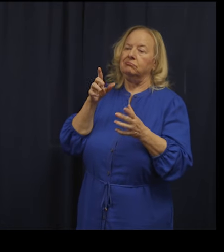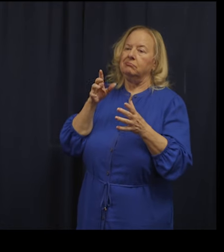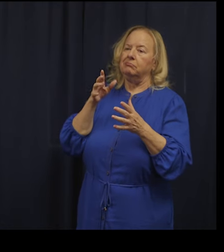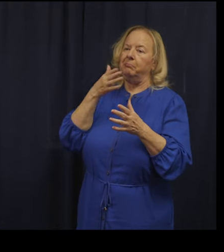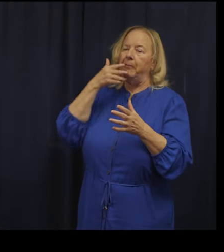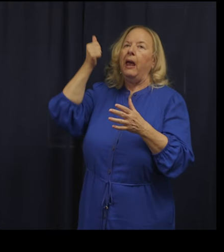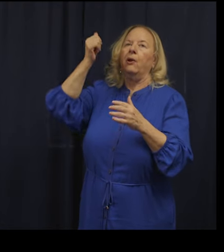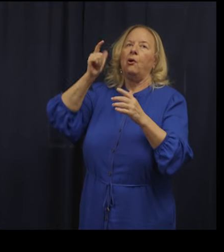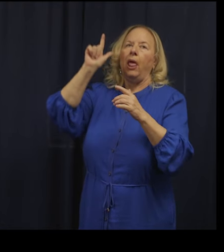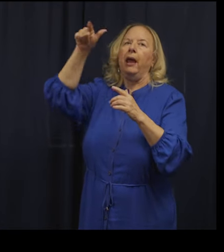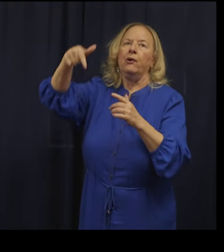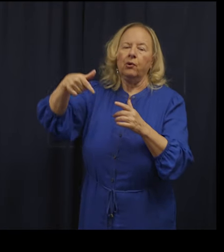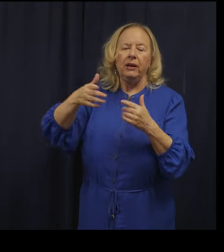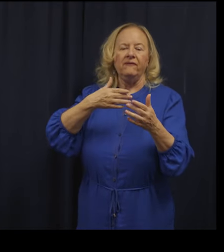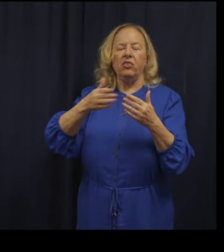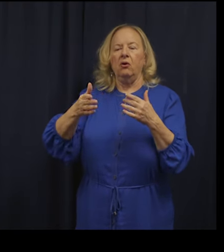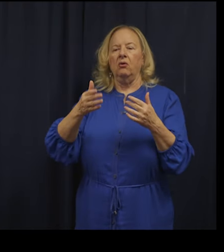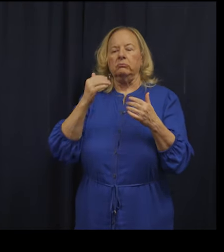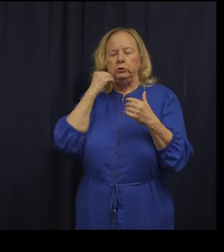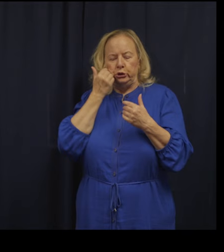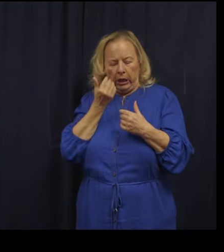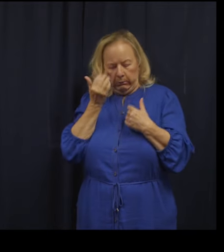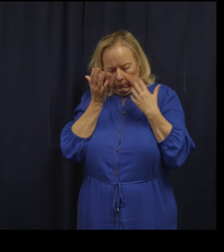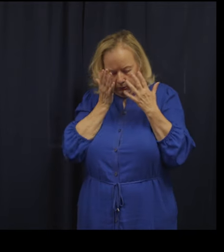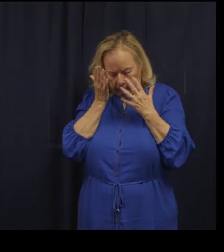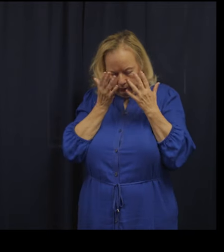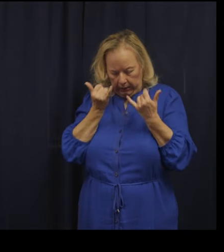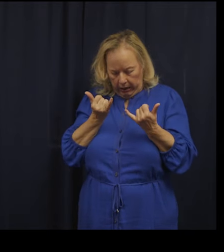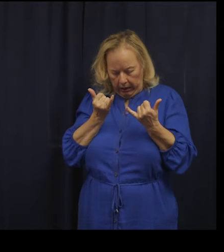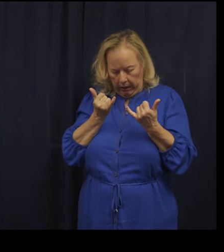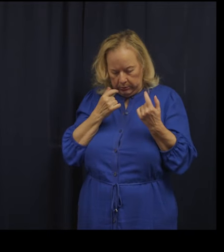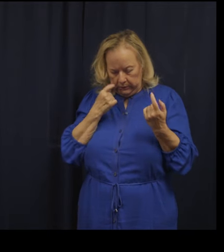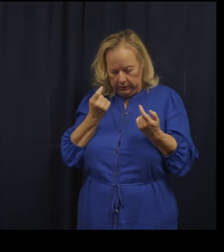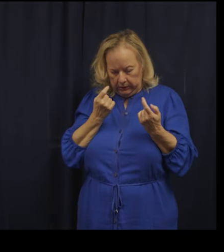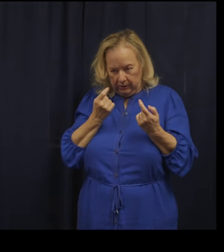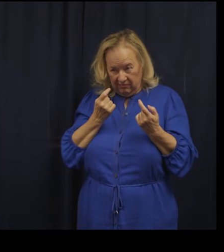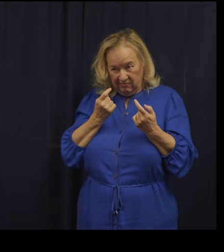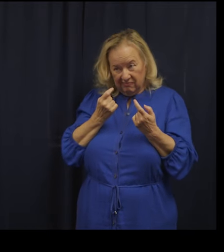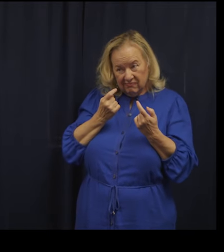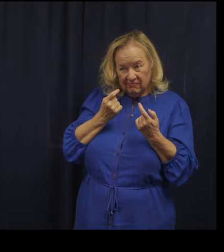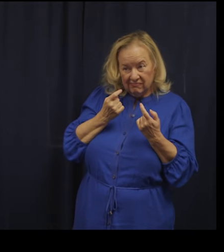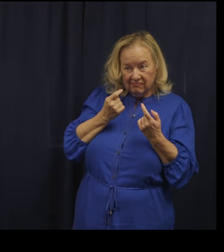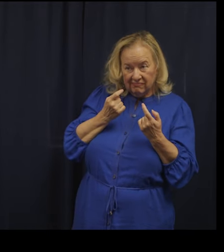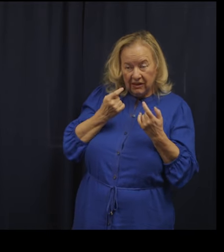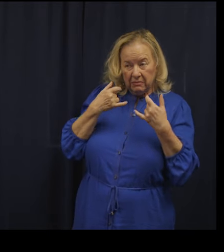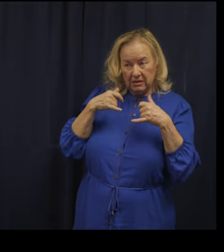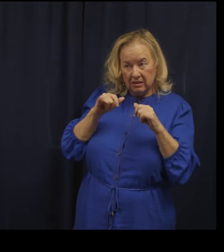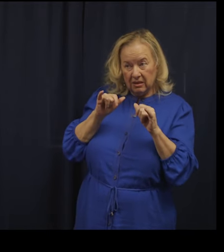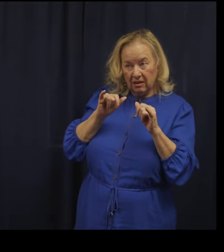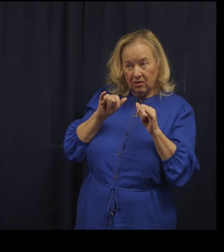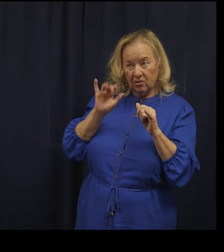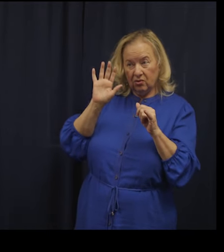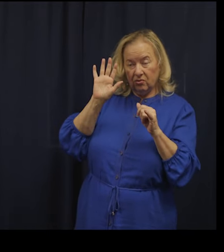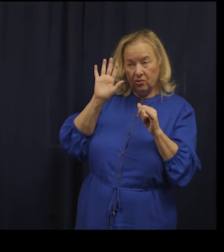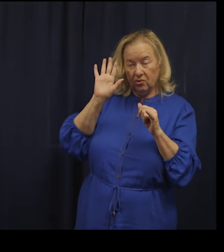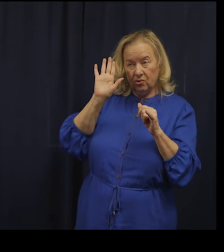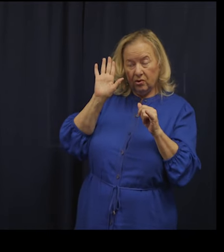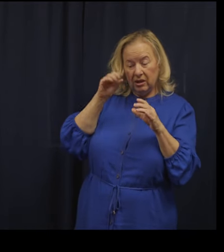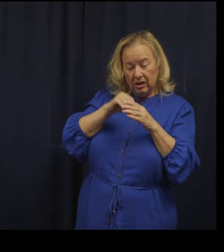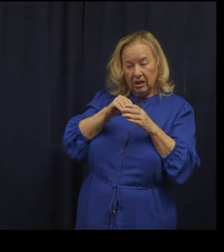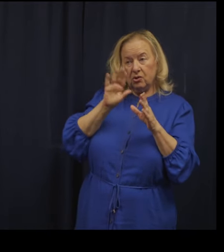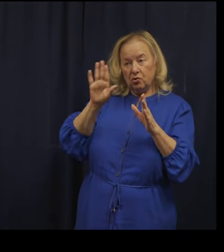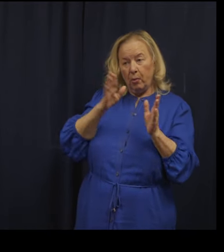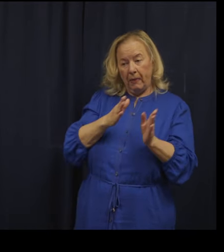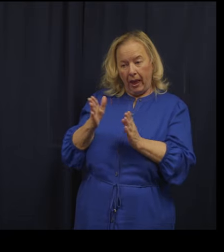greater good. Even though I'm filled with shame and humiliation and stained with sin, I'm still an object of your will. So